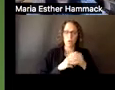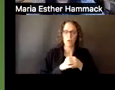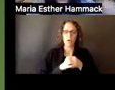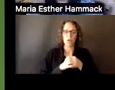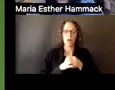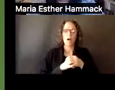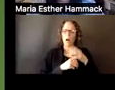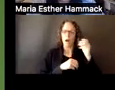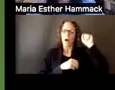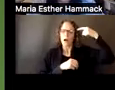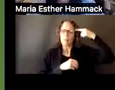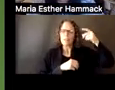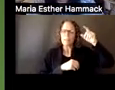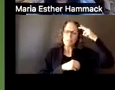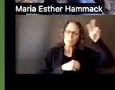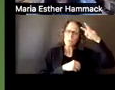legislation that was